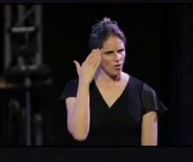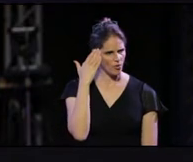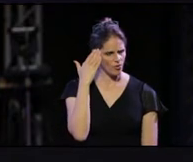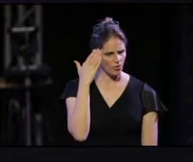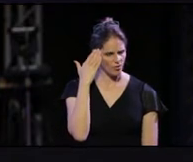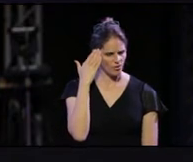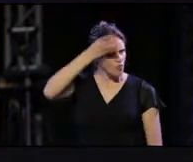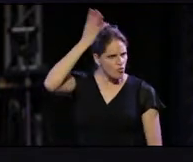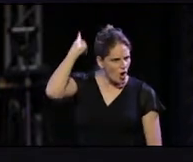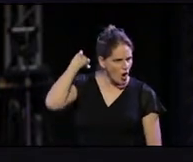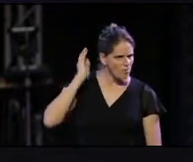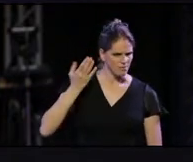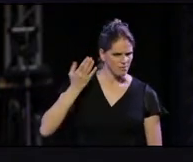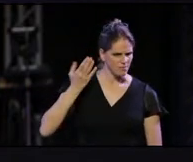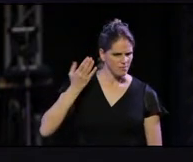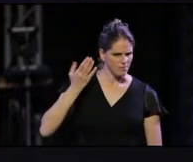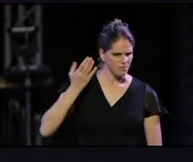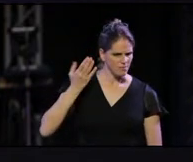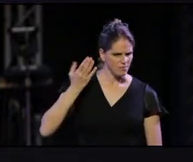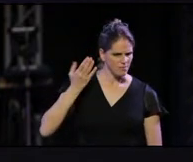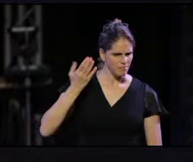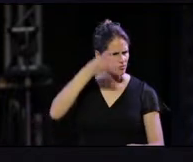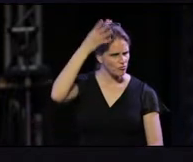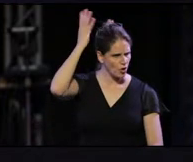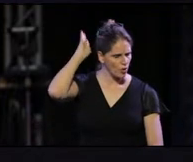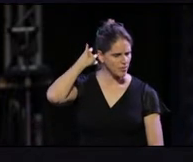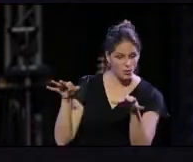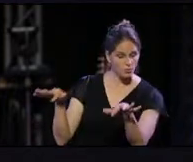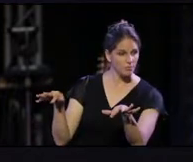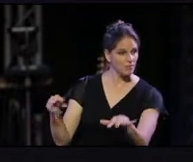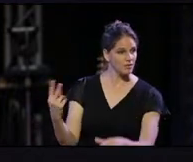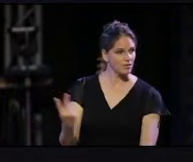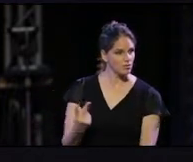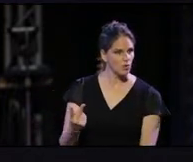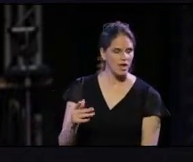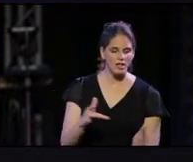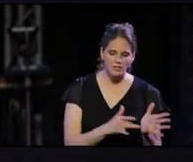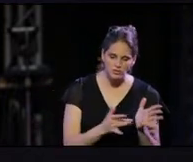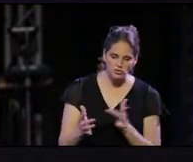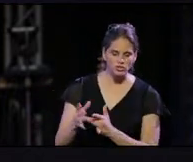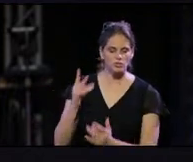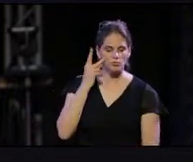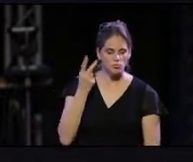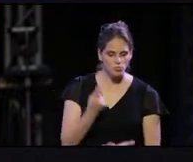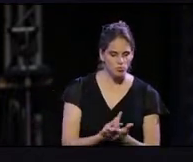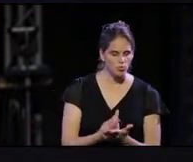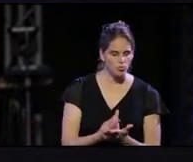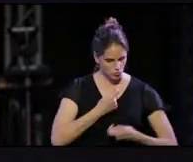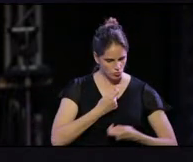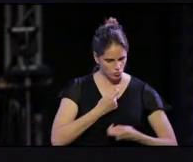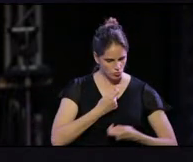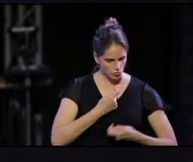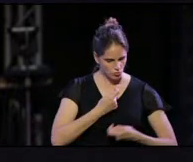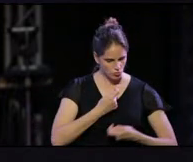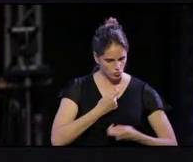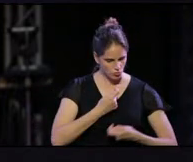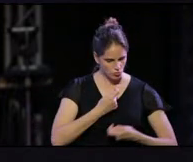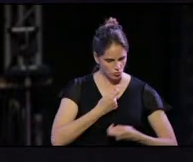We have this love. We've started loving the kind of people that moved his life in